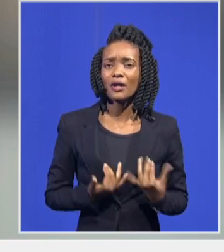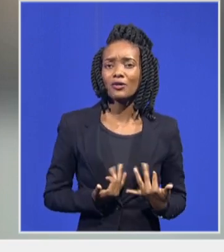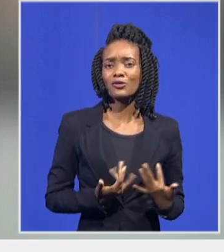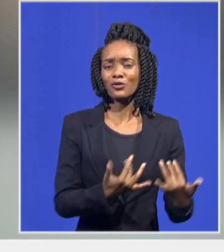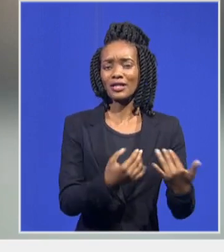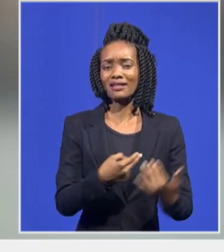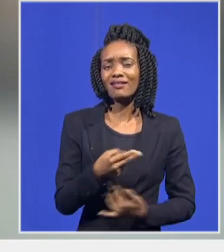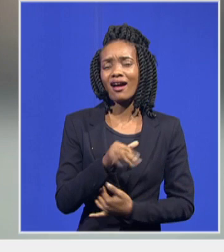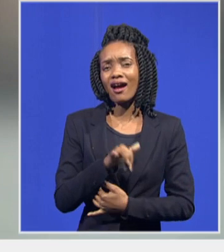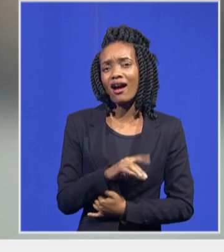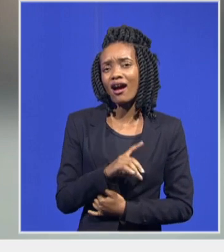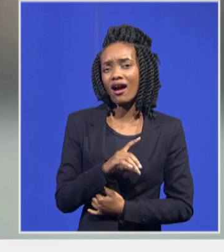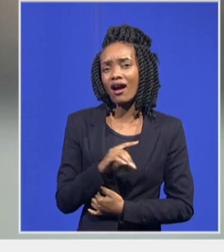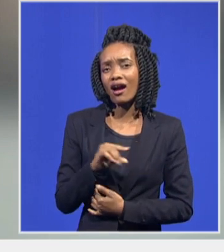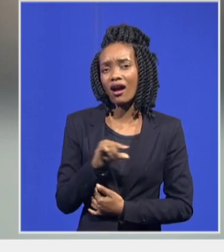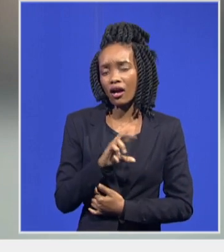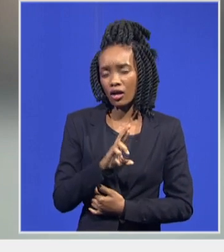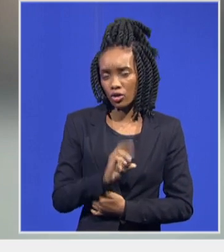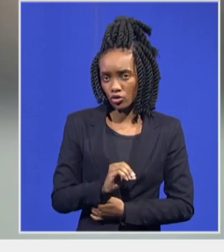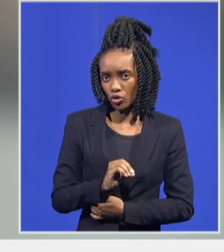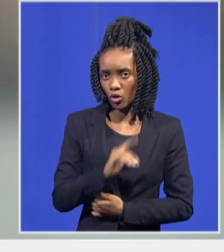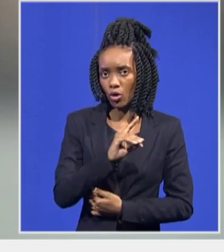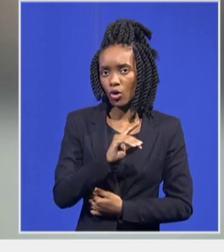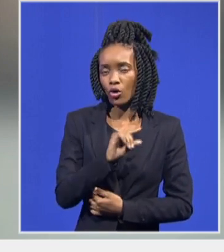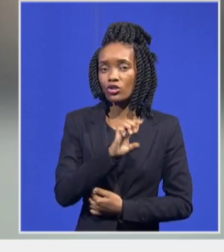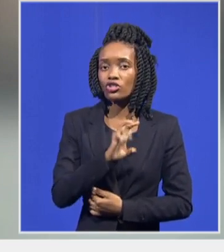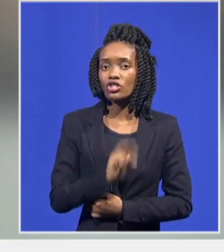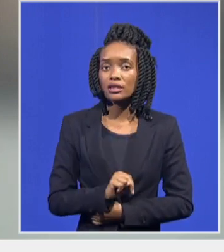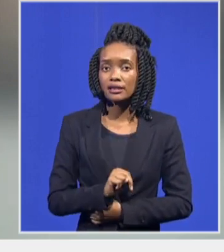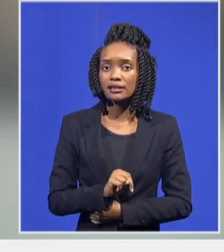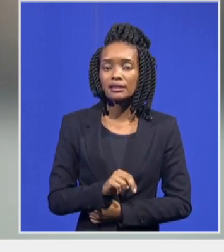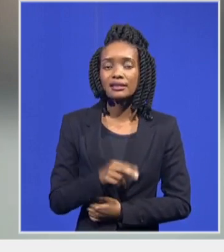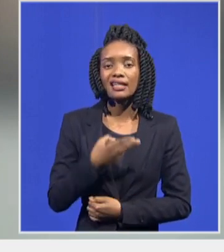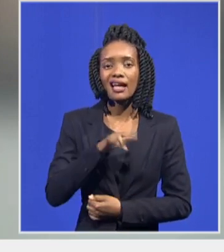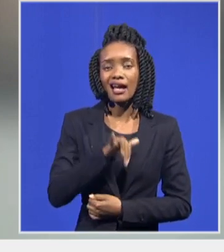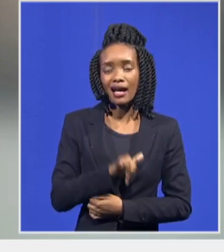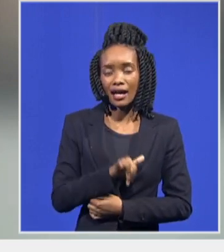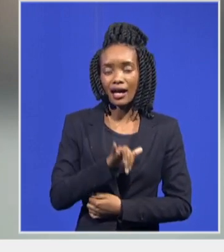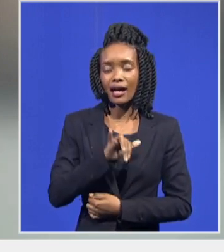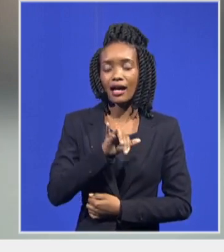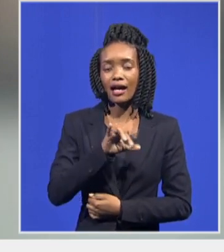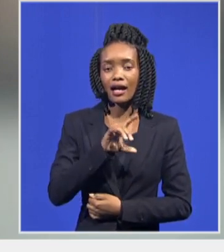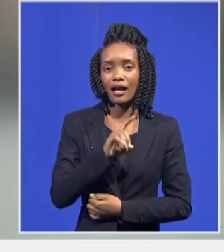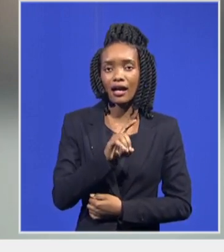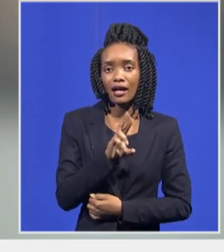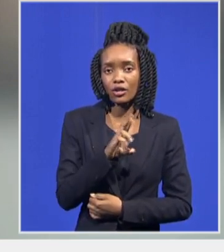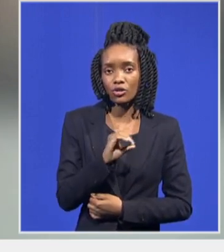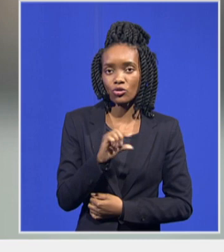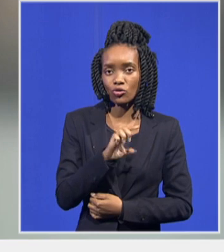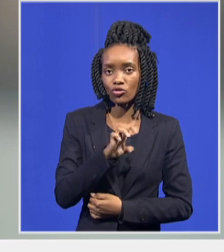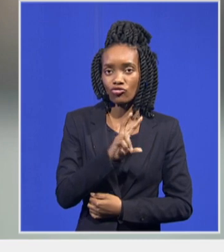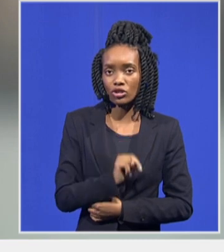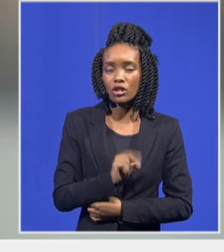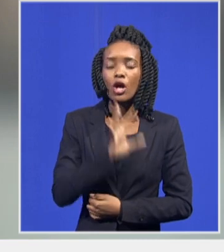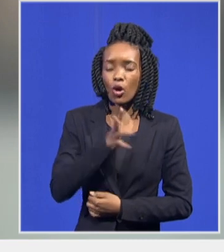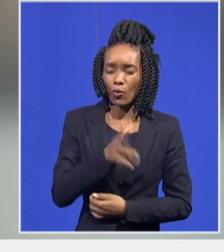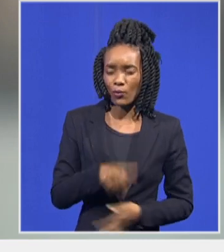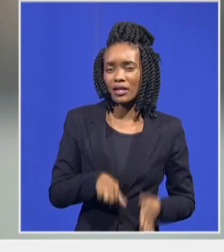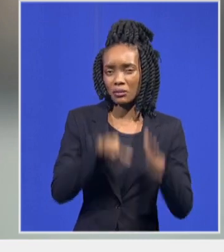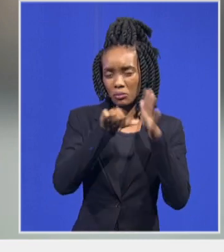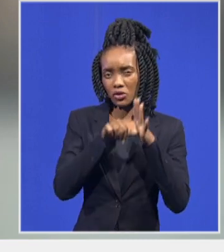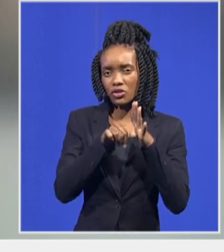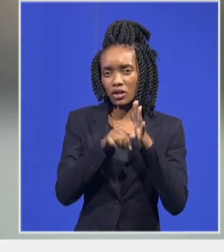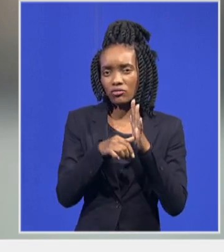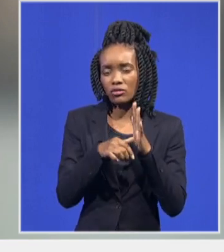but on our mitigation path, green hydrogen is going to play a vital role, particularly